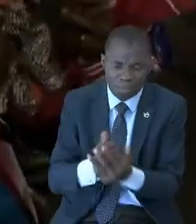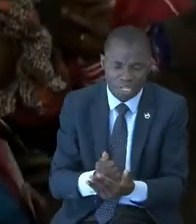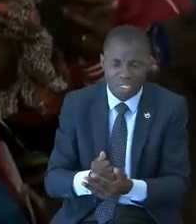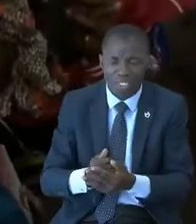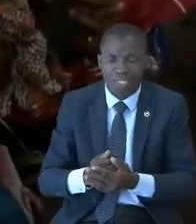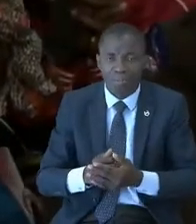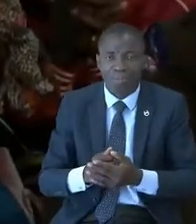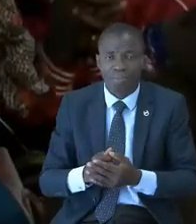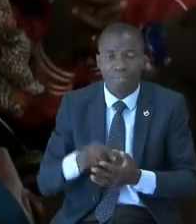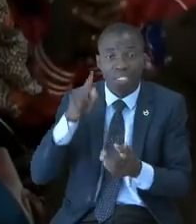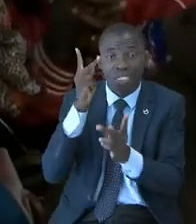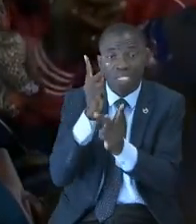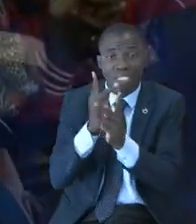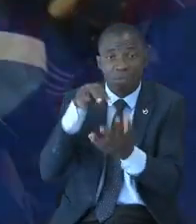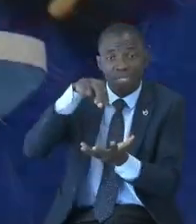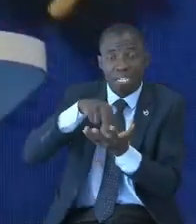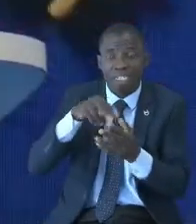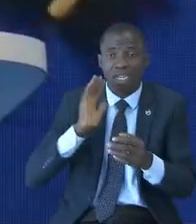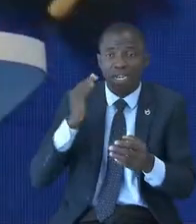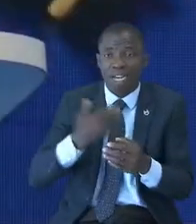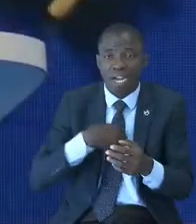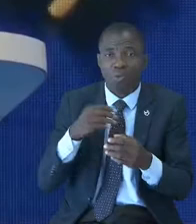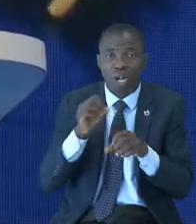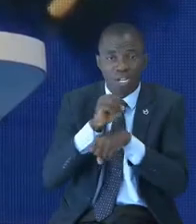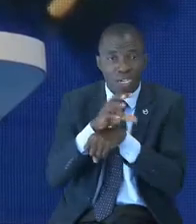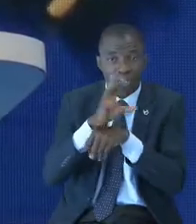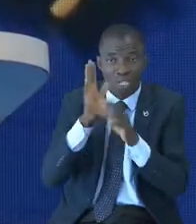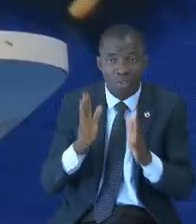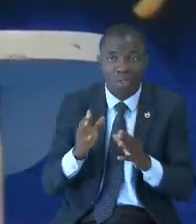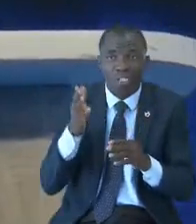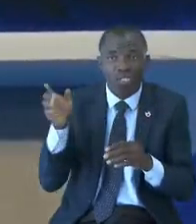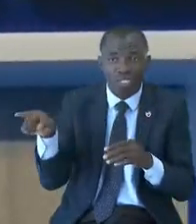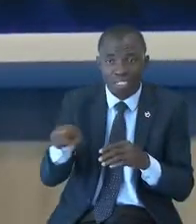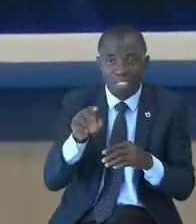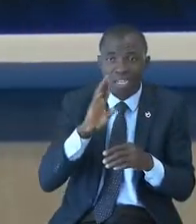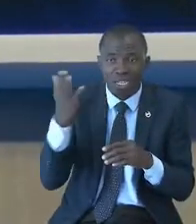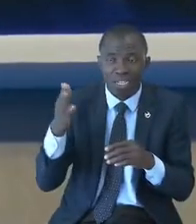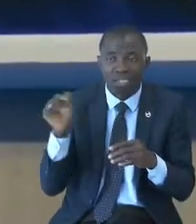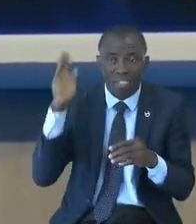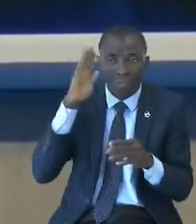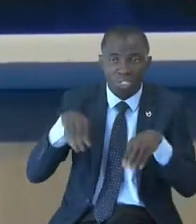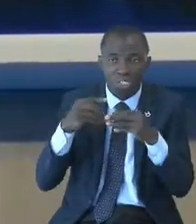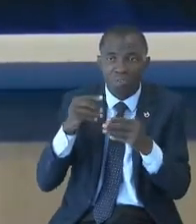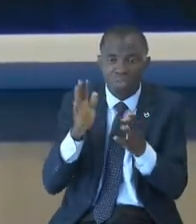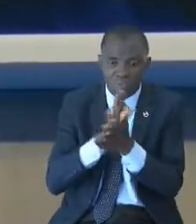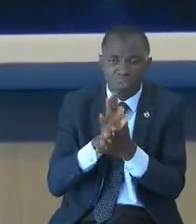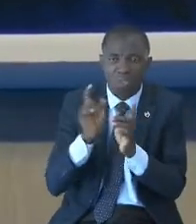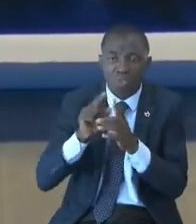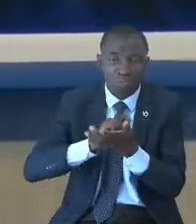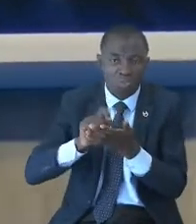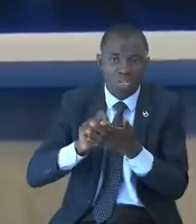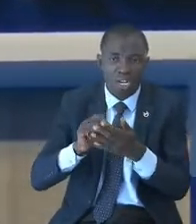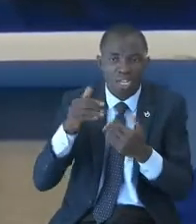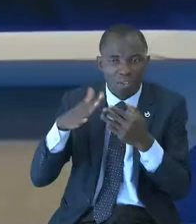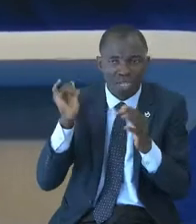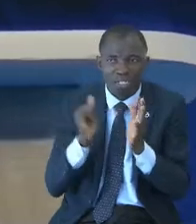Keep on standing. Our counselors are there, and they will give you the sleeves to fill. And then after that, very